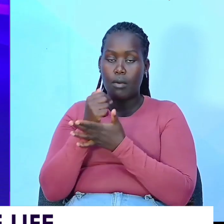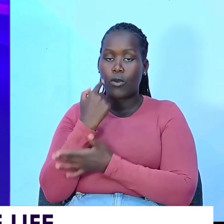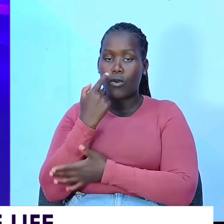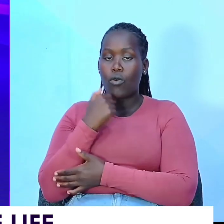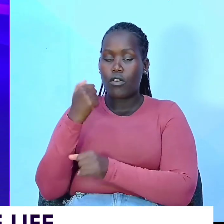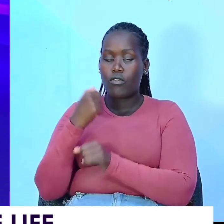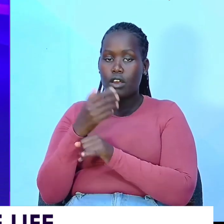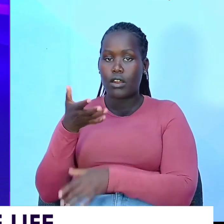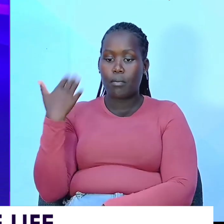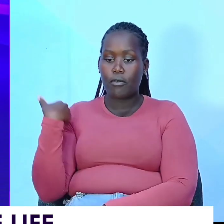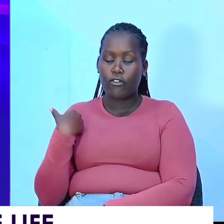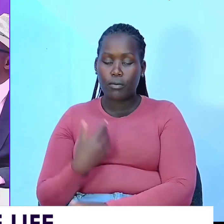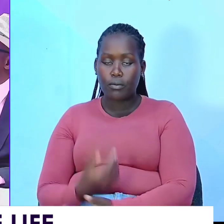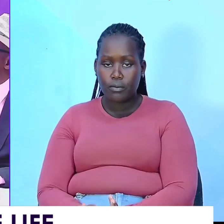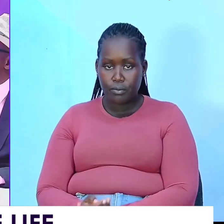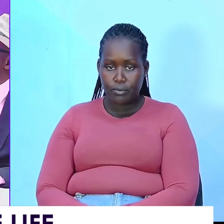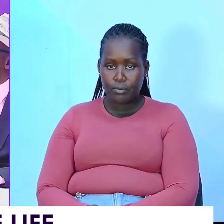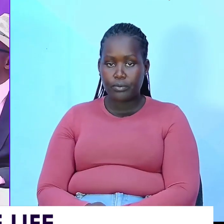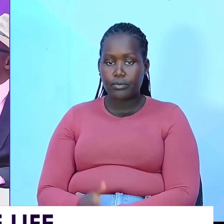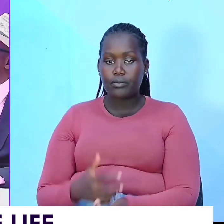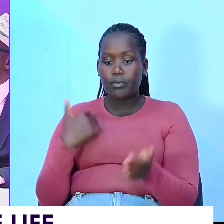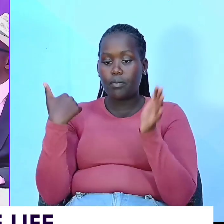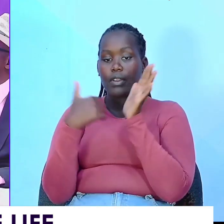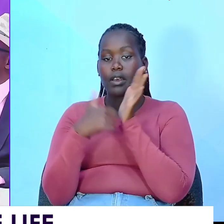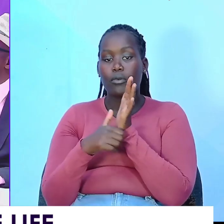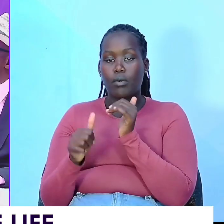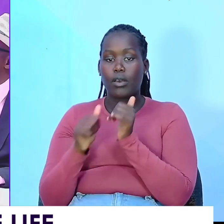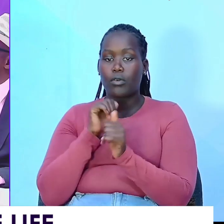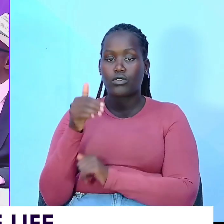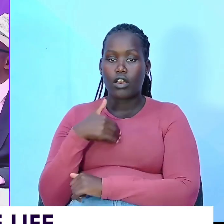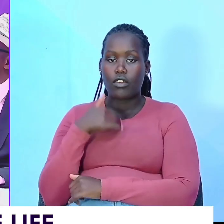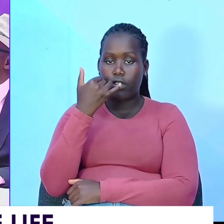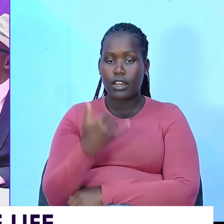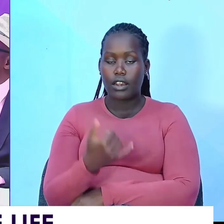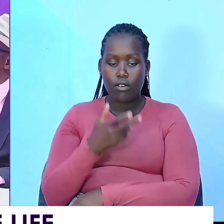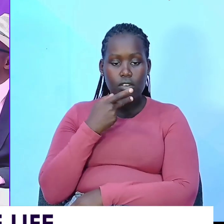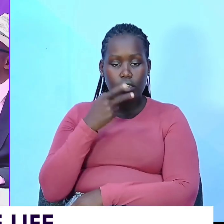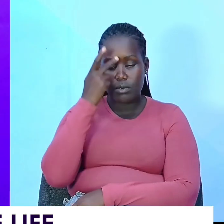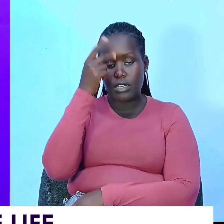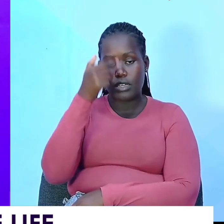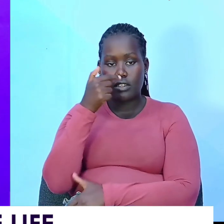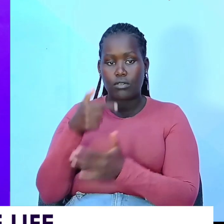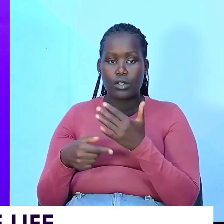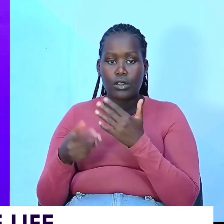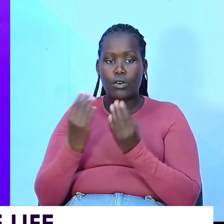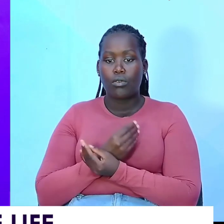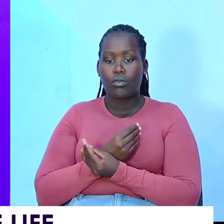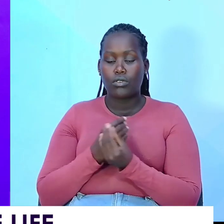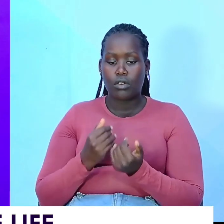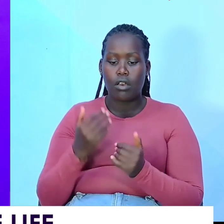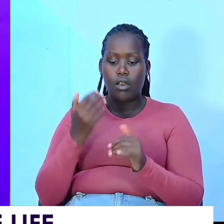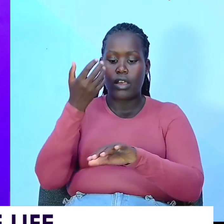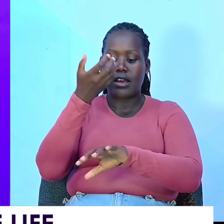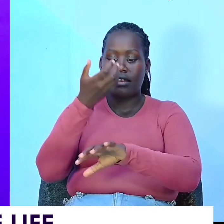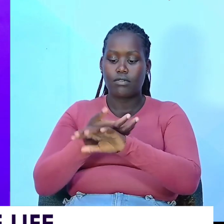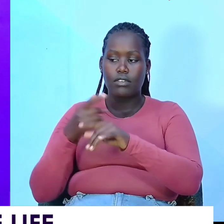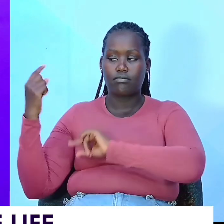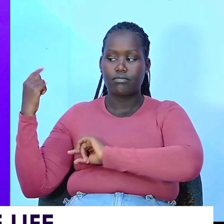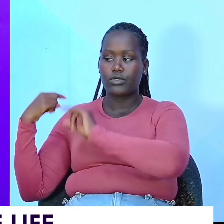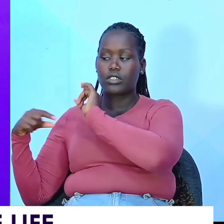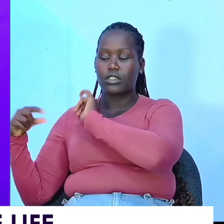you'd find the problem we are having now is parents say we are dealing with a very difficult generation.